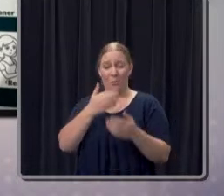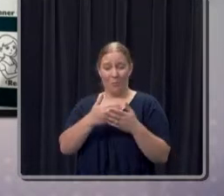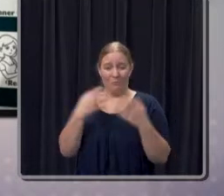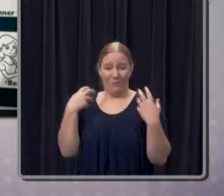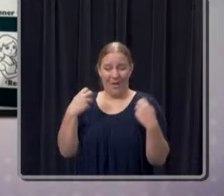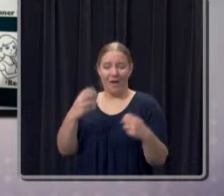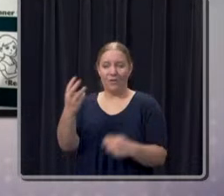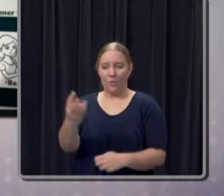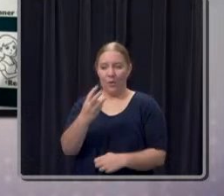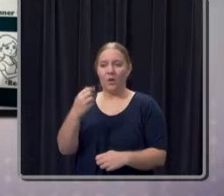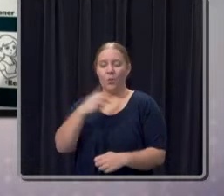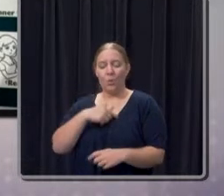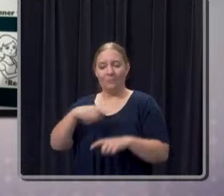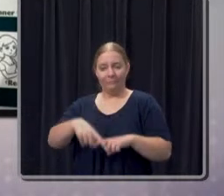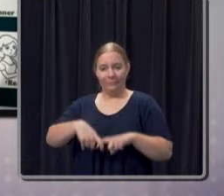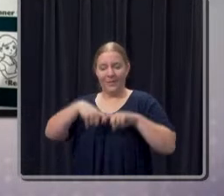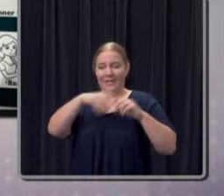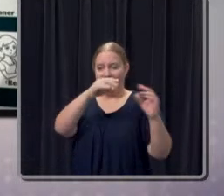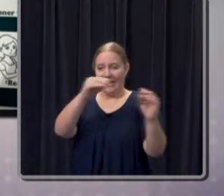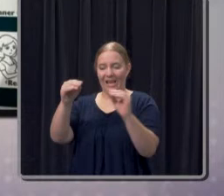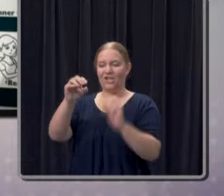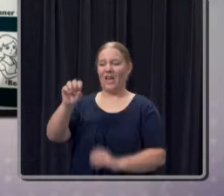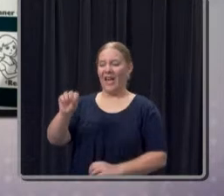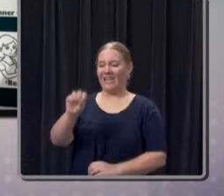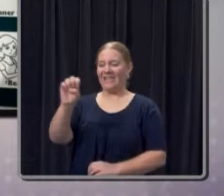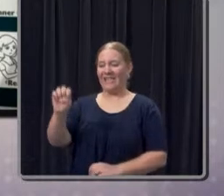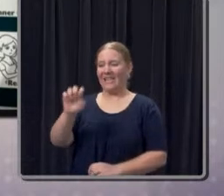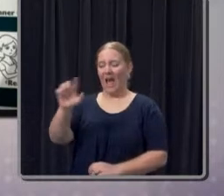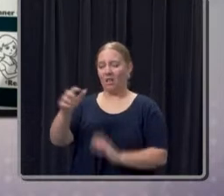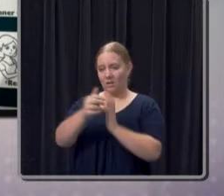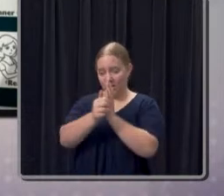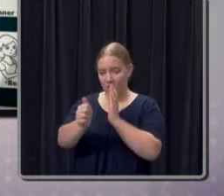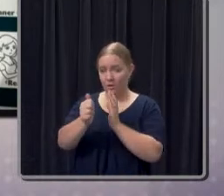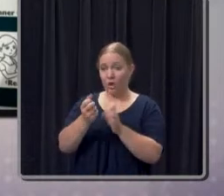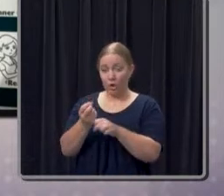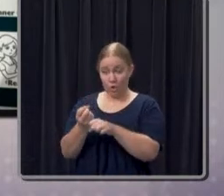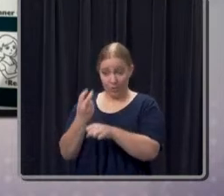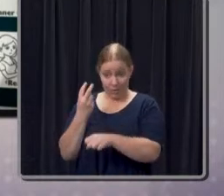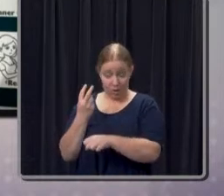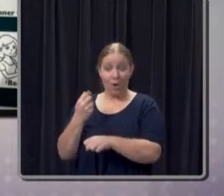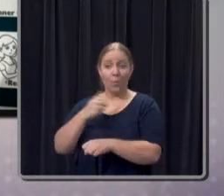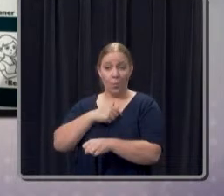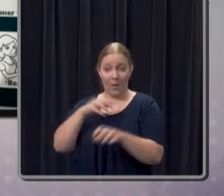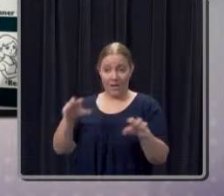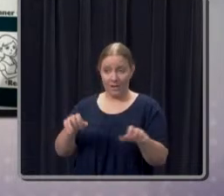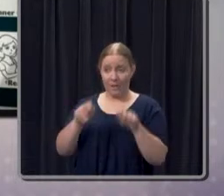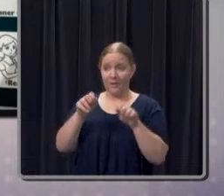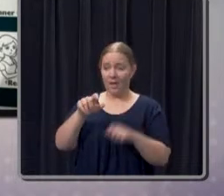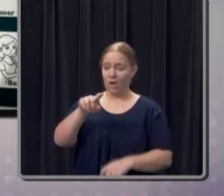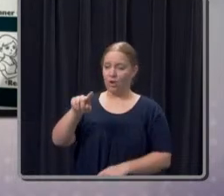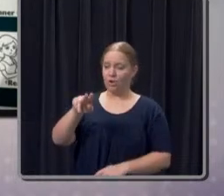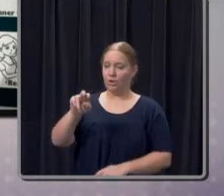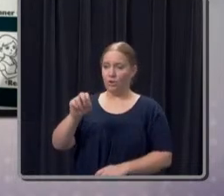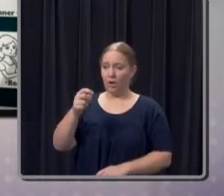explicitly SEL skills. And 2 years ago, we adopted the zones of regulation as our common language,